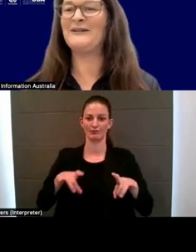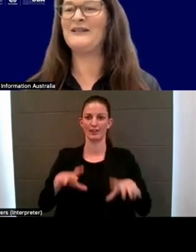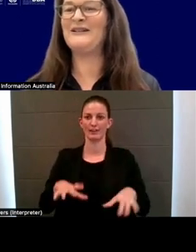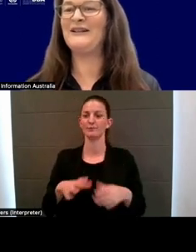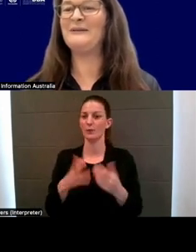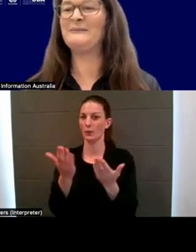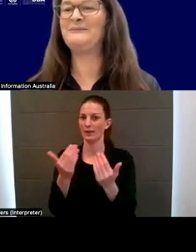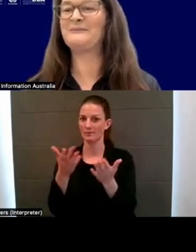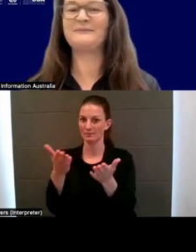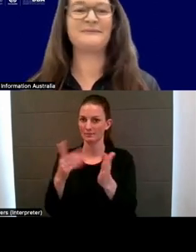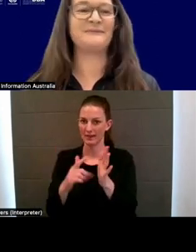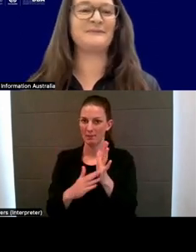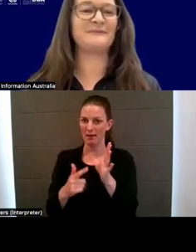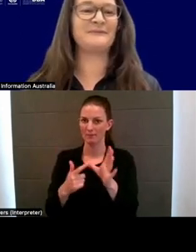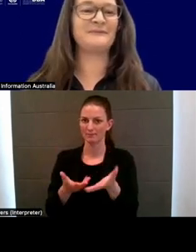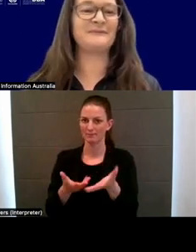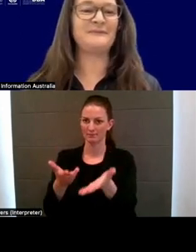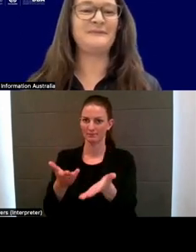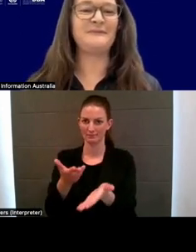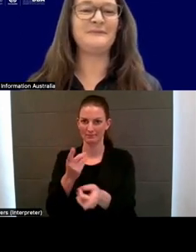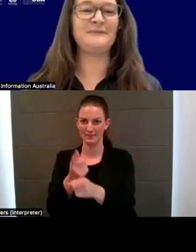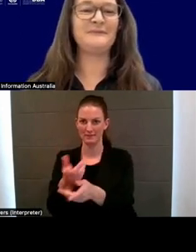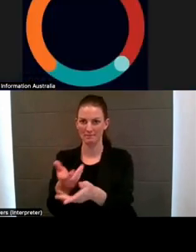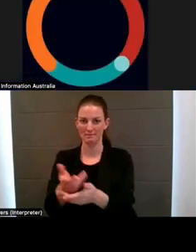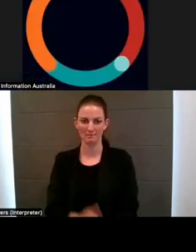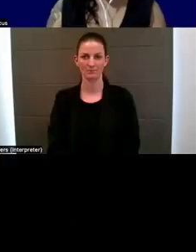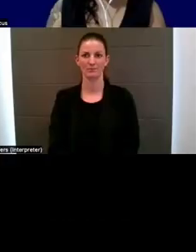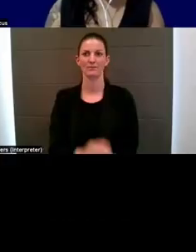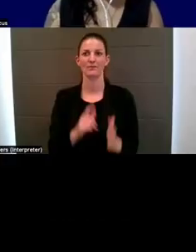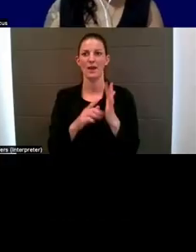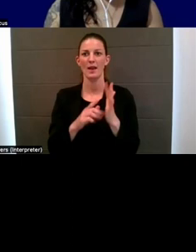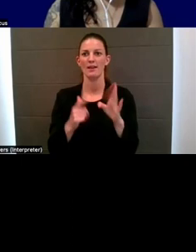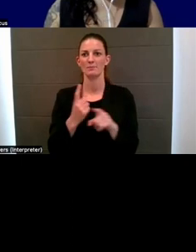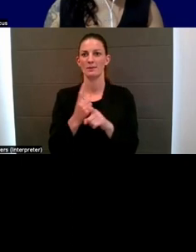hand over to you. Thank you, Melanie.